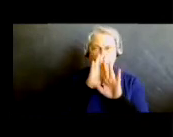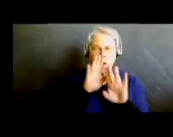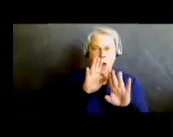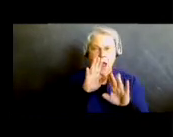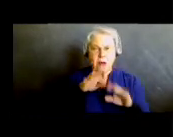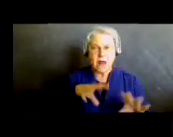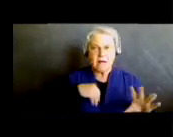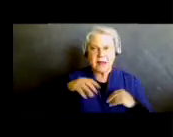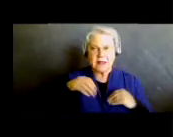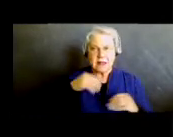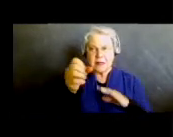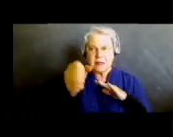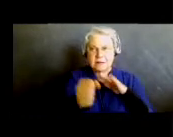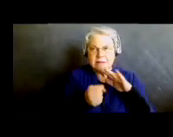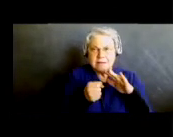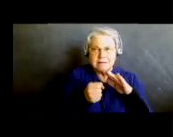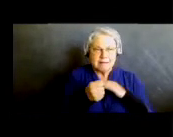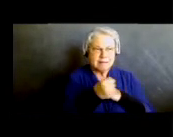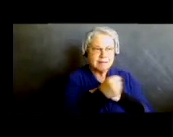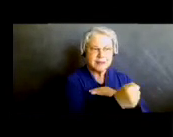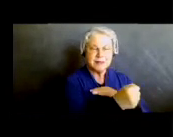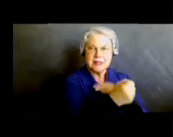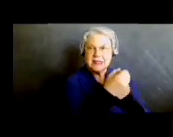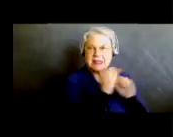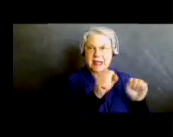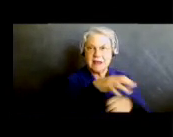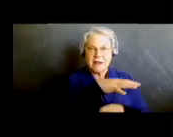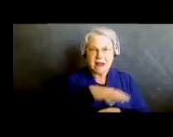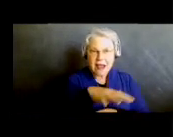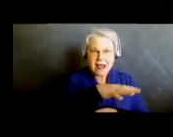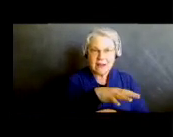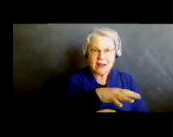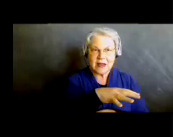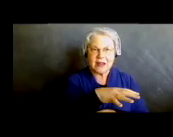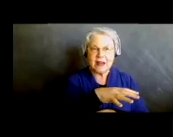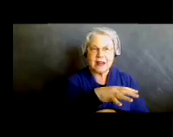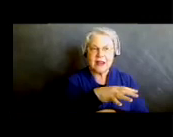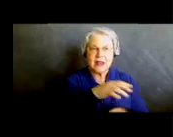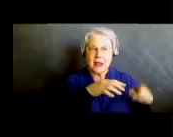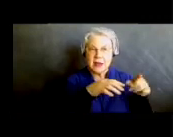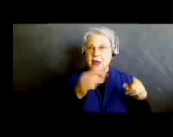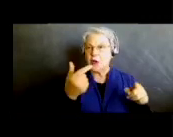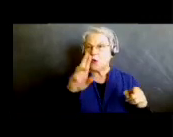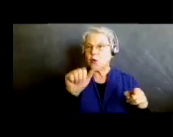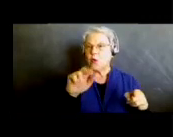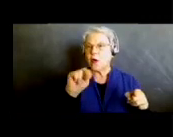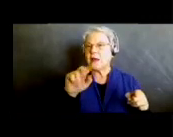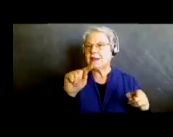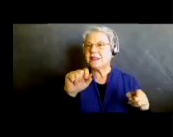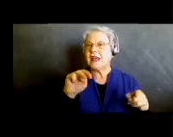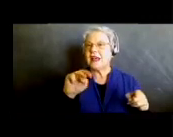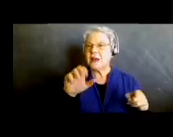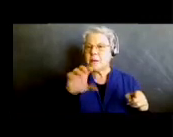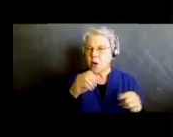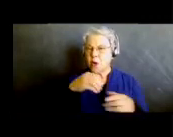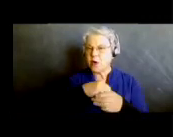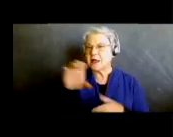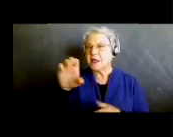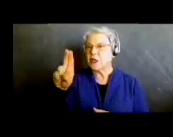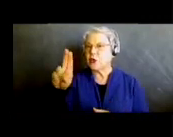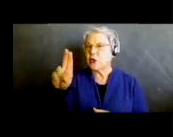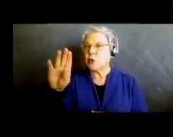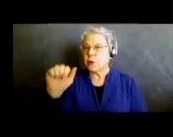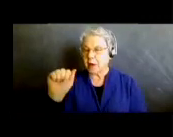military bases. So safe haven, this is Guantanamo, an image of the